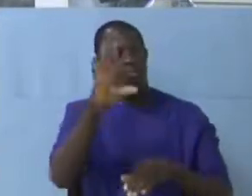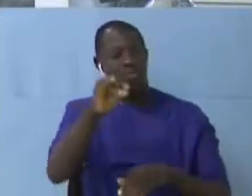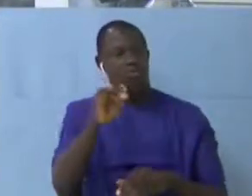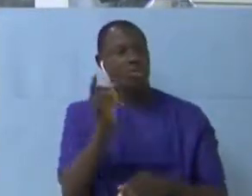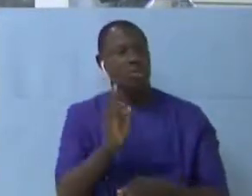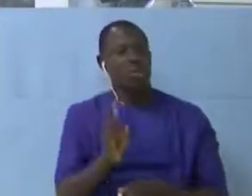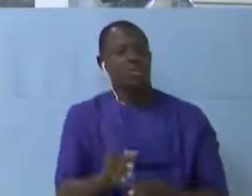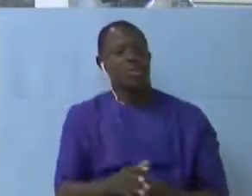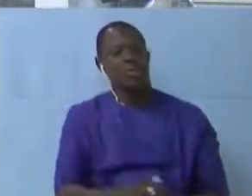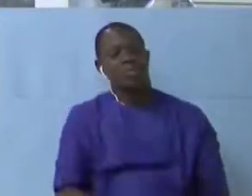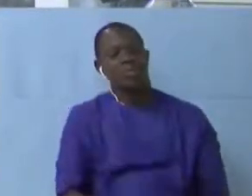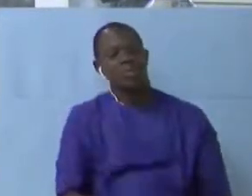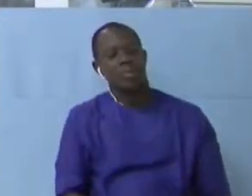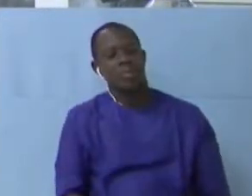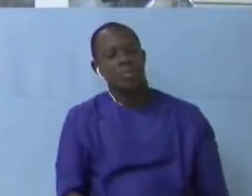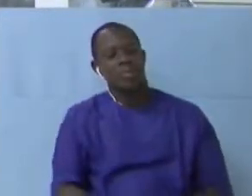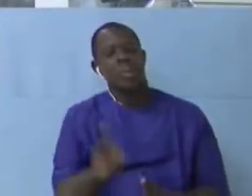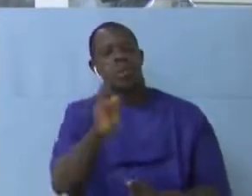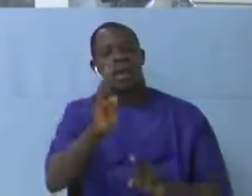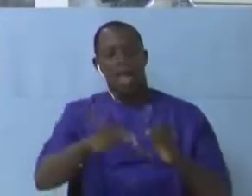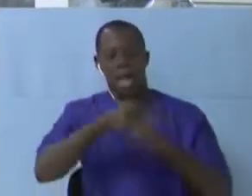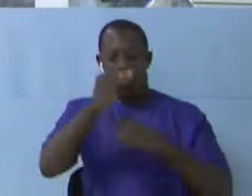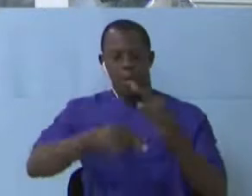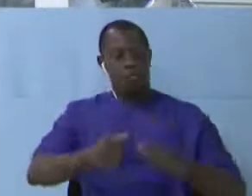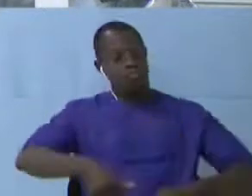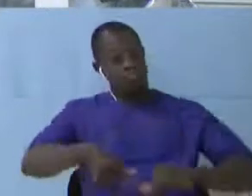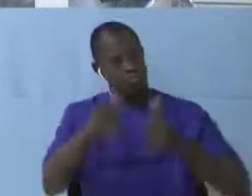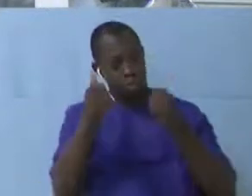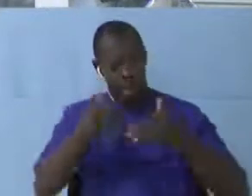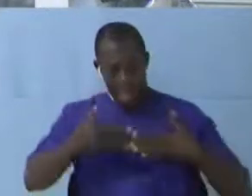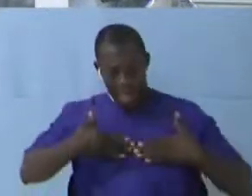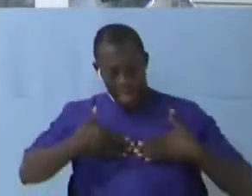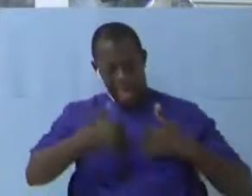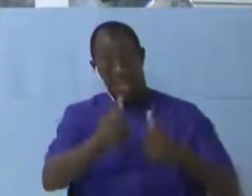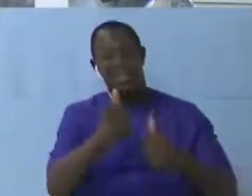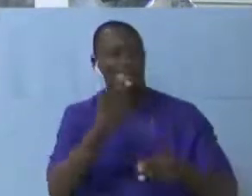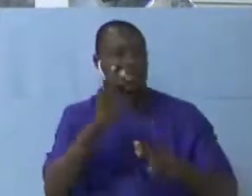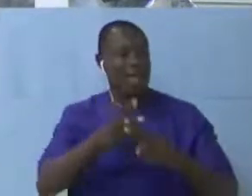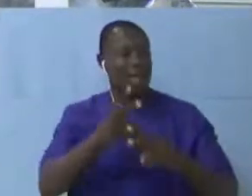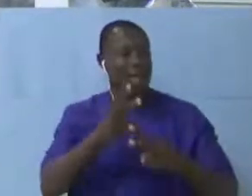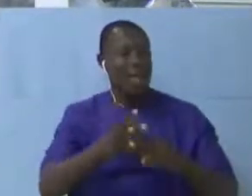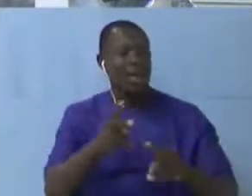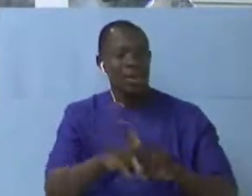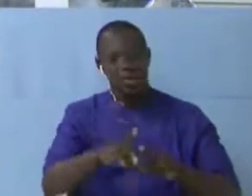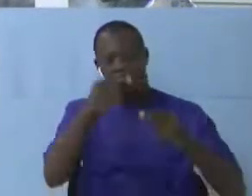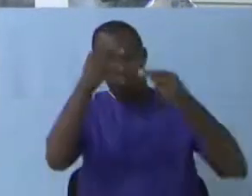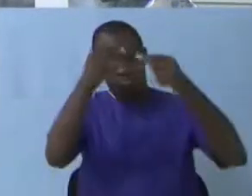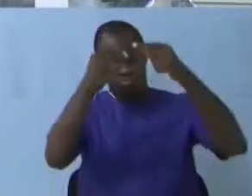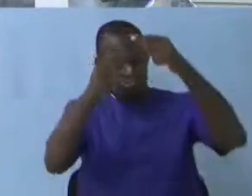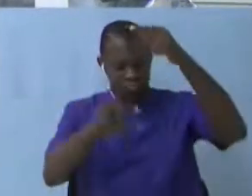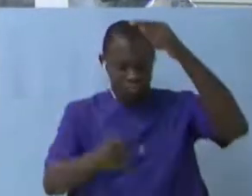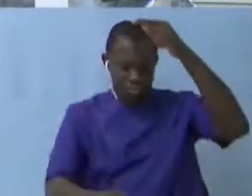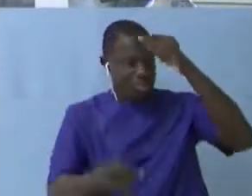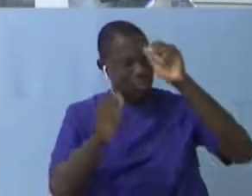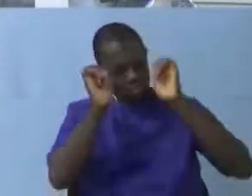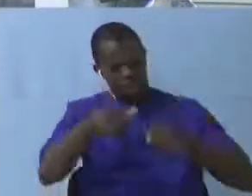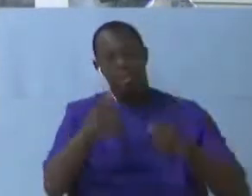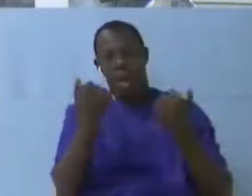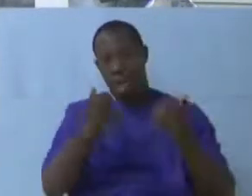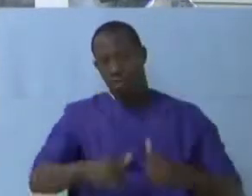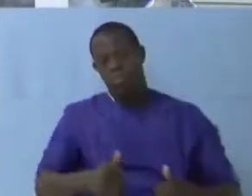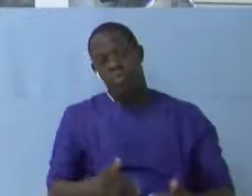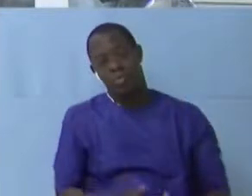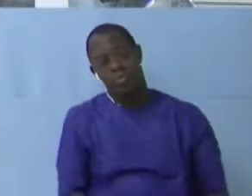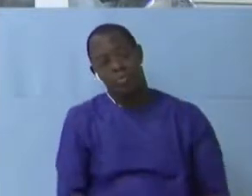dund. I mean, what about good healthcare? ak itamit wér gu yaram The list can go on. loolu nag mën naa lim bi mën